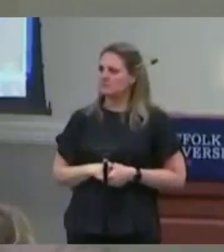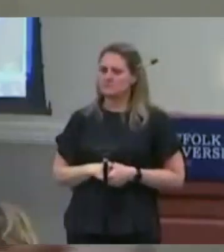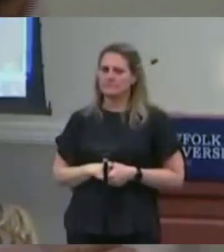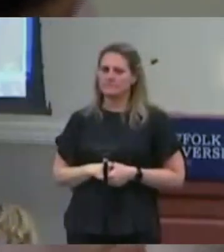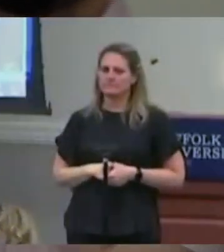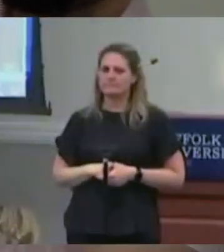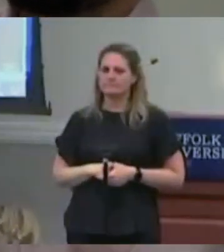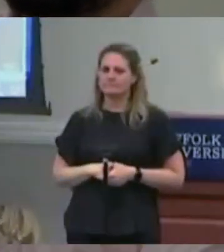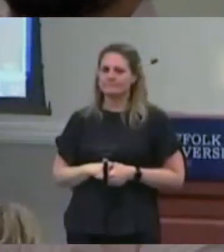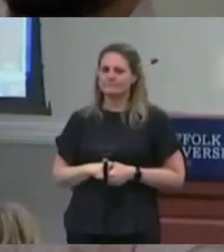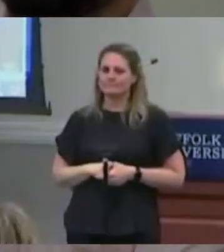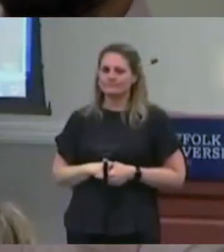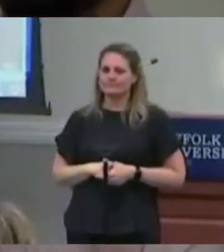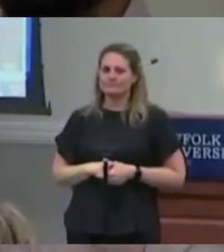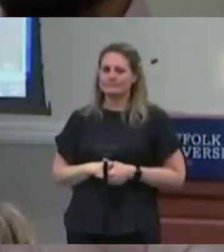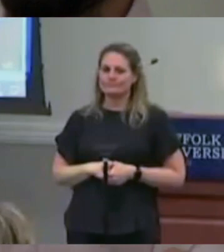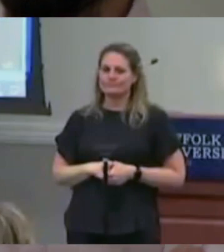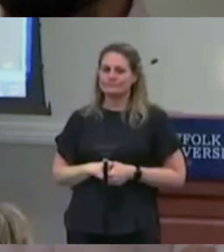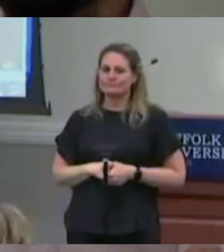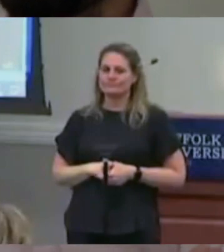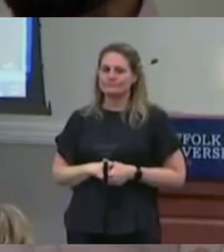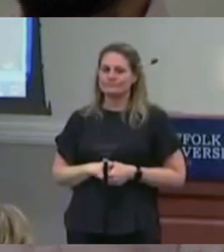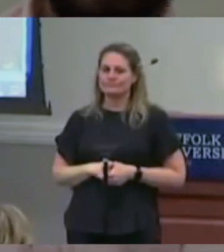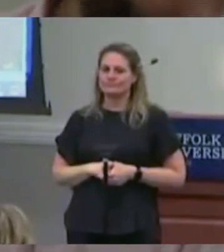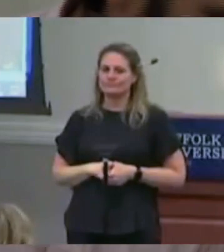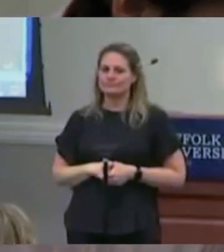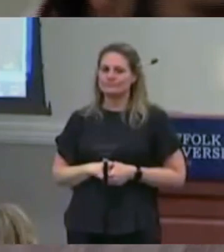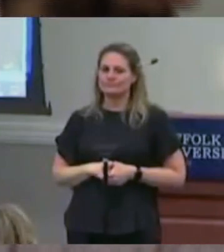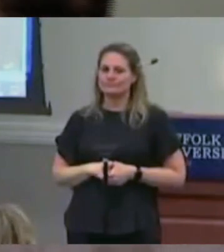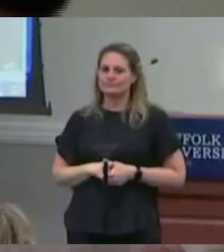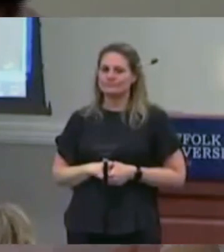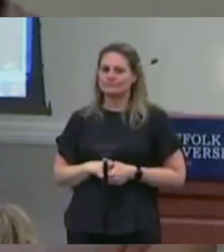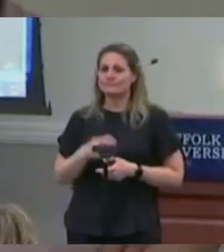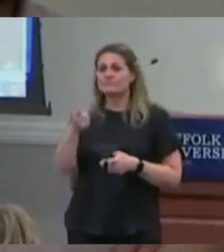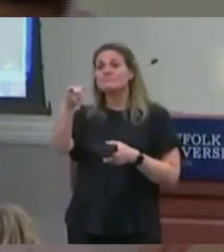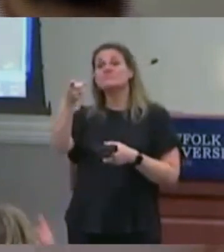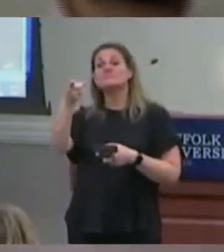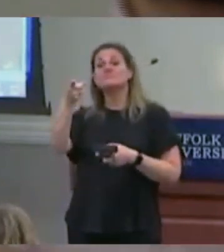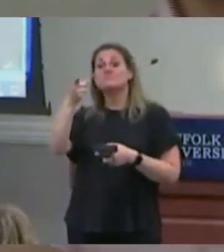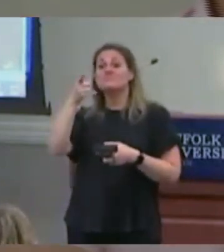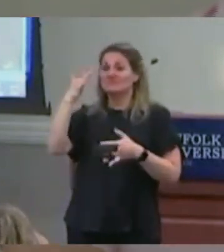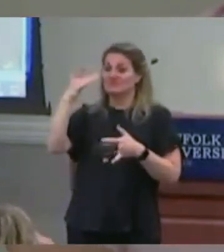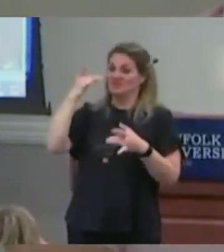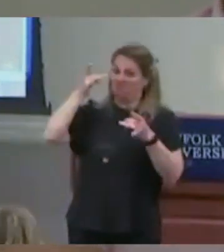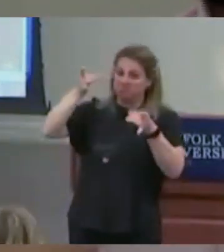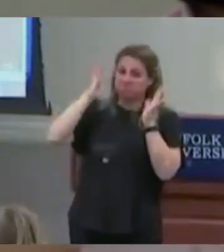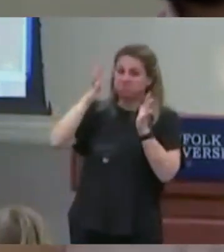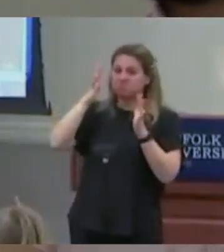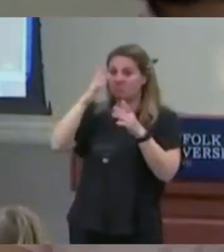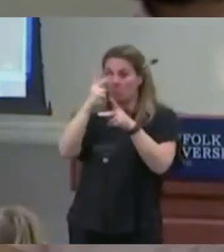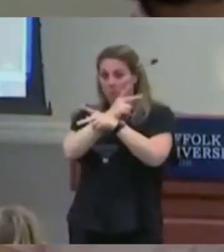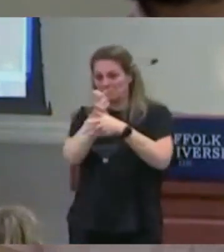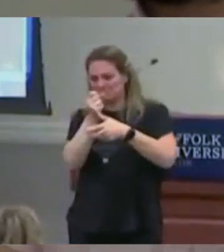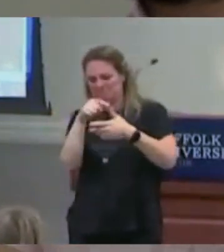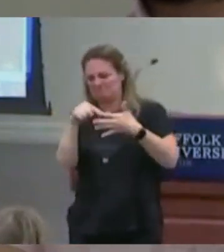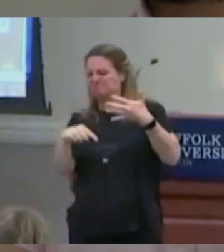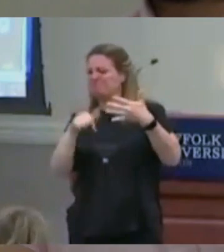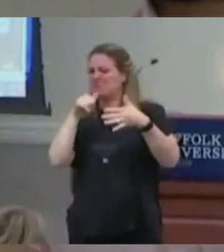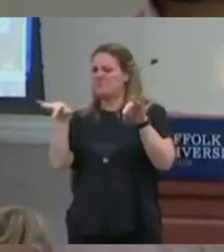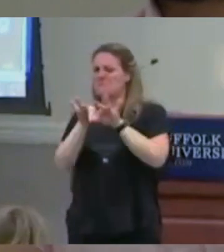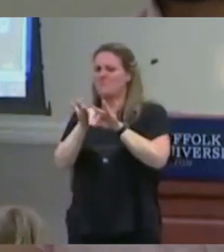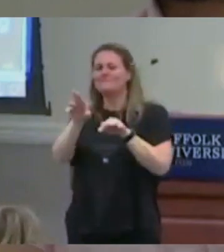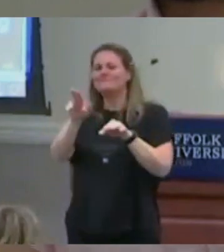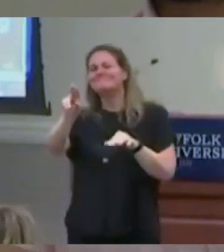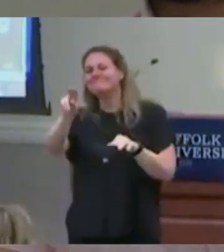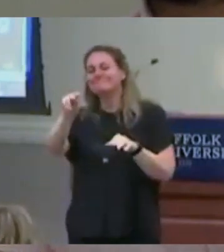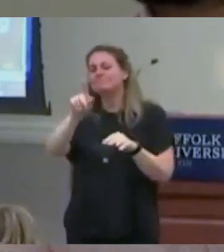It's dangerous, of course, ranking things, because if you have housing and, say, have an issue with the T, which you mentioned, then that's the biggest issue. But